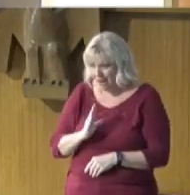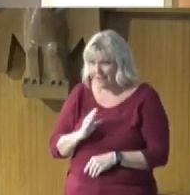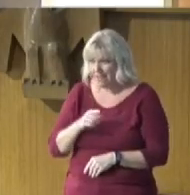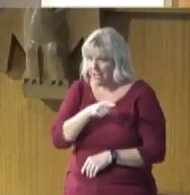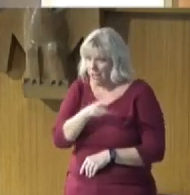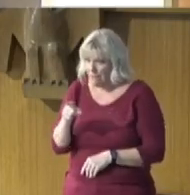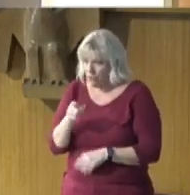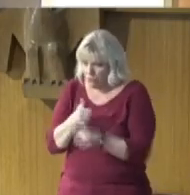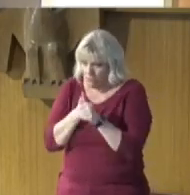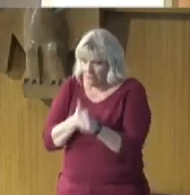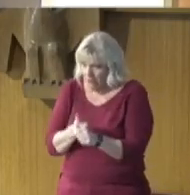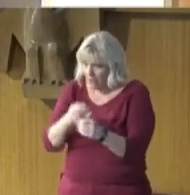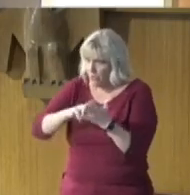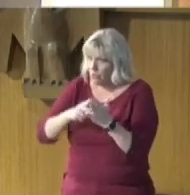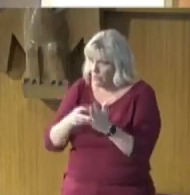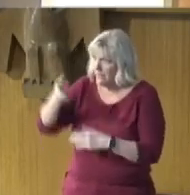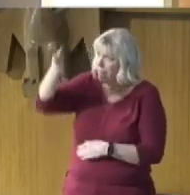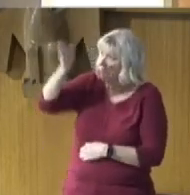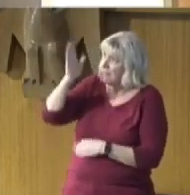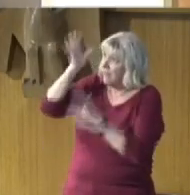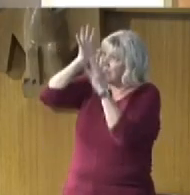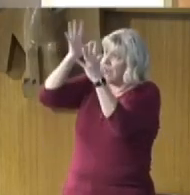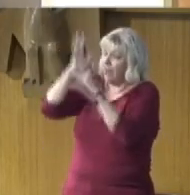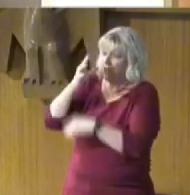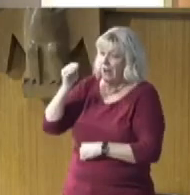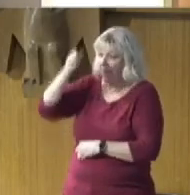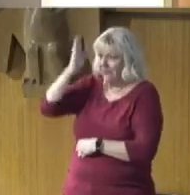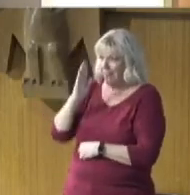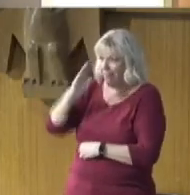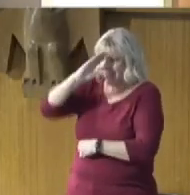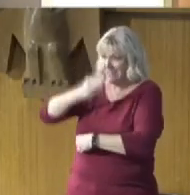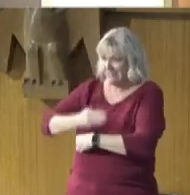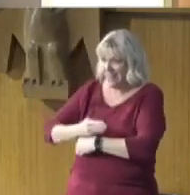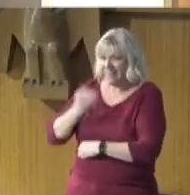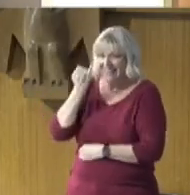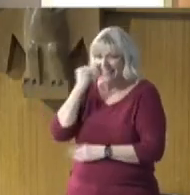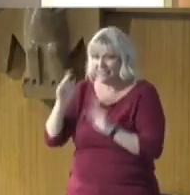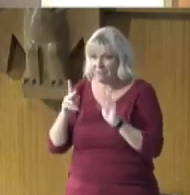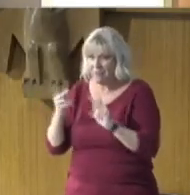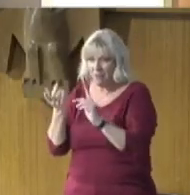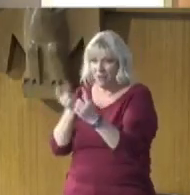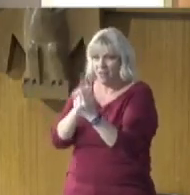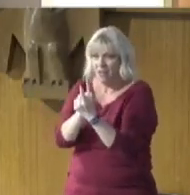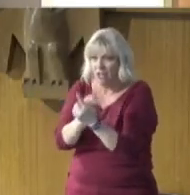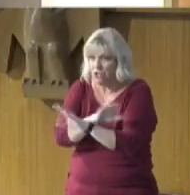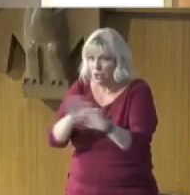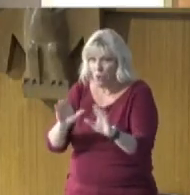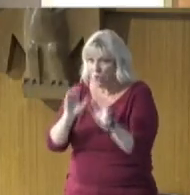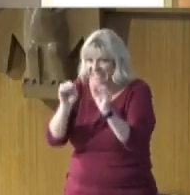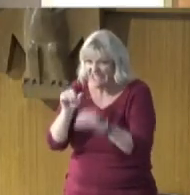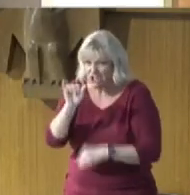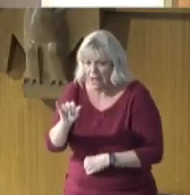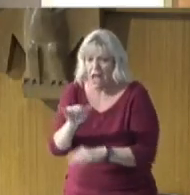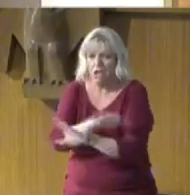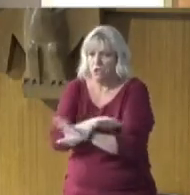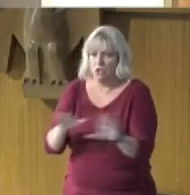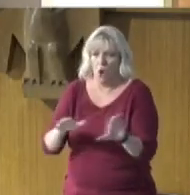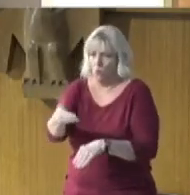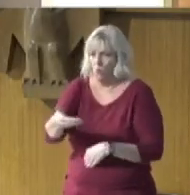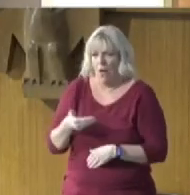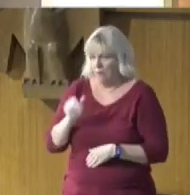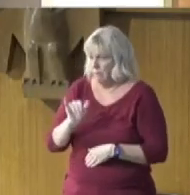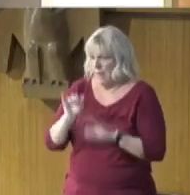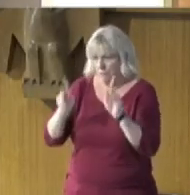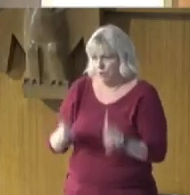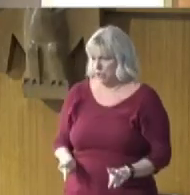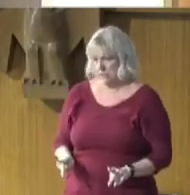the Father and the Son. If anyone comes to you and does not bring this teaching, do not receive and welcome this person into your